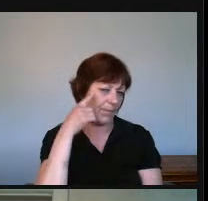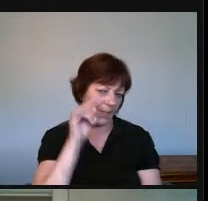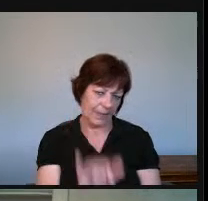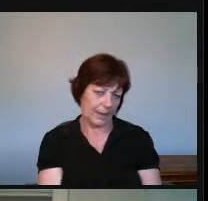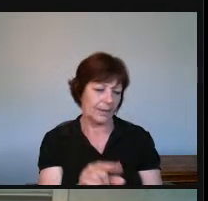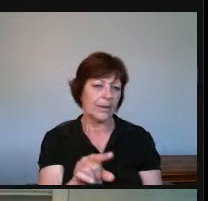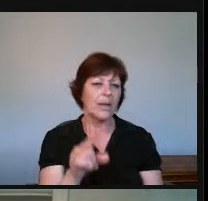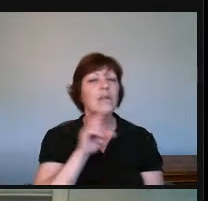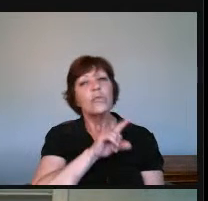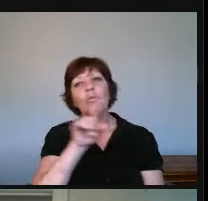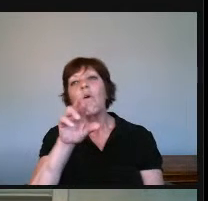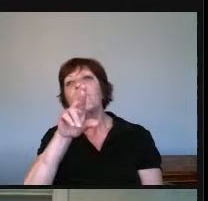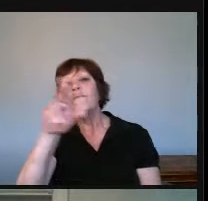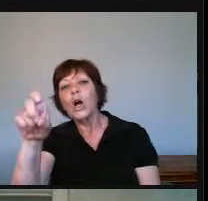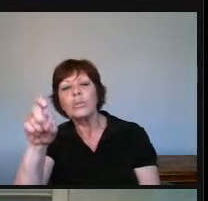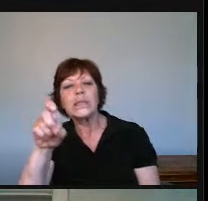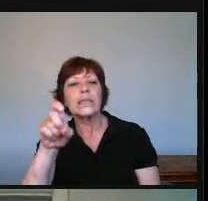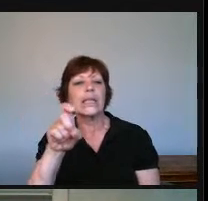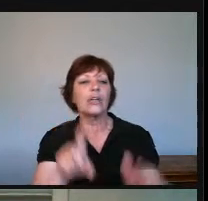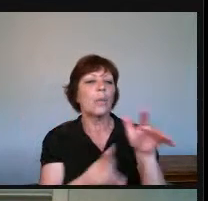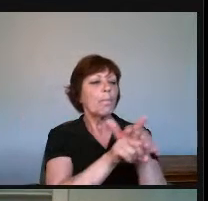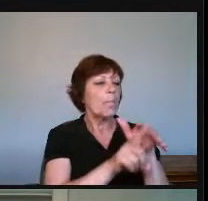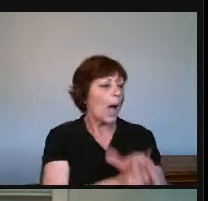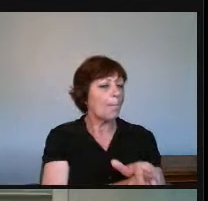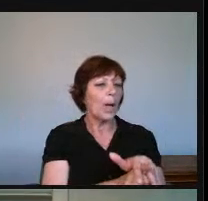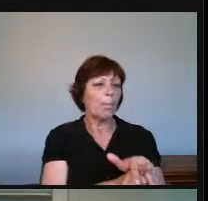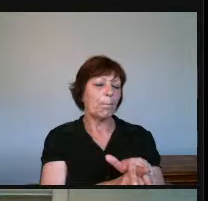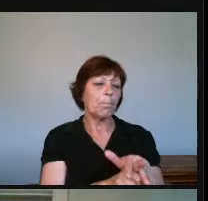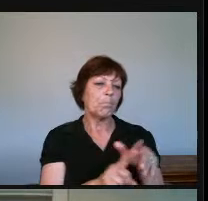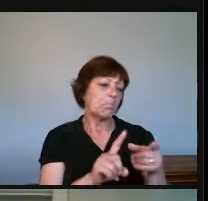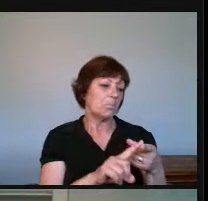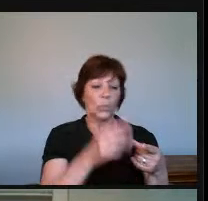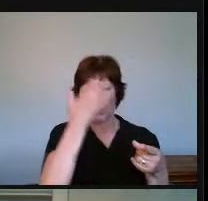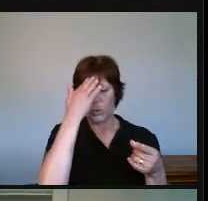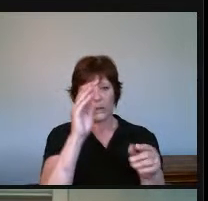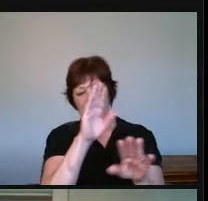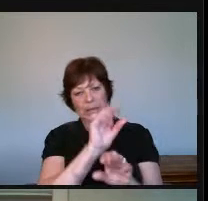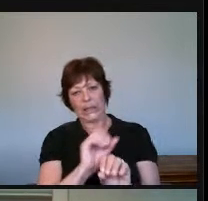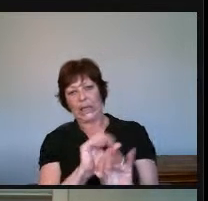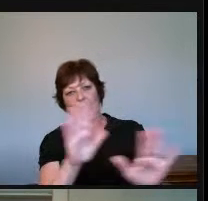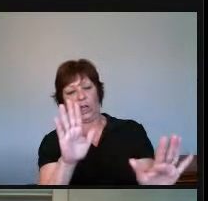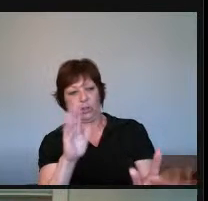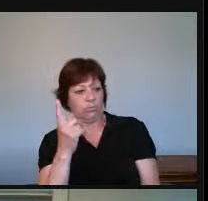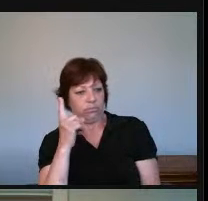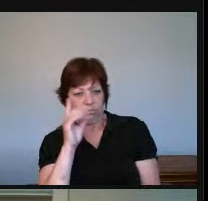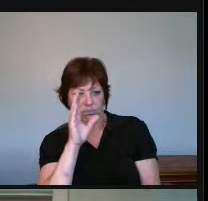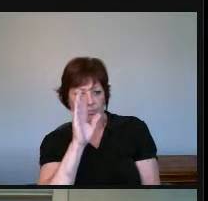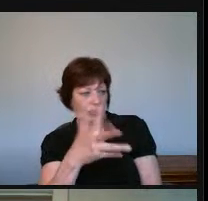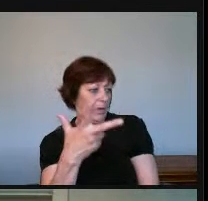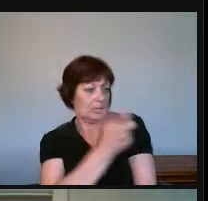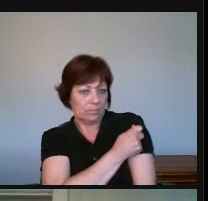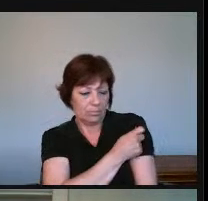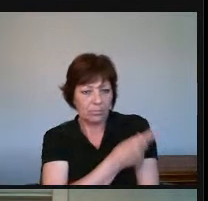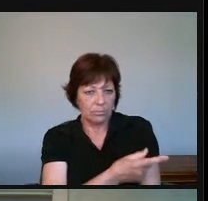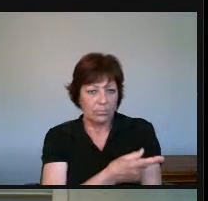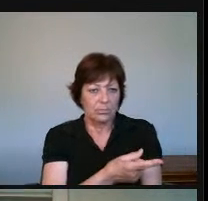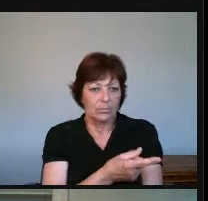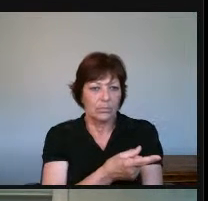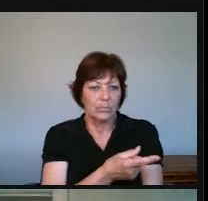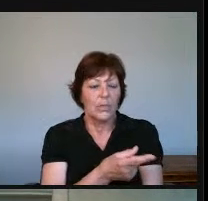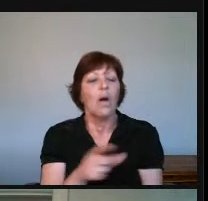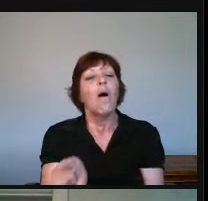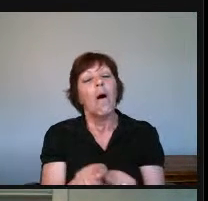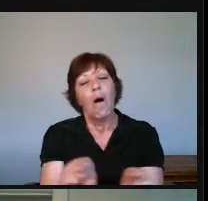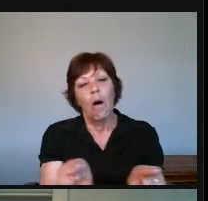to pharmacy and the pop-ups is, first of all, it's pretty straightforward. It's pretty spontaneous for a lot of folks.